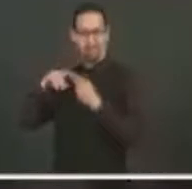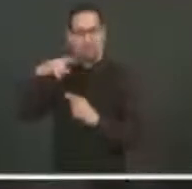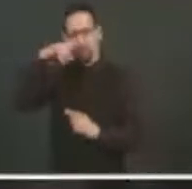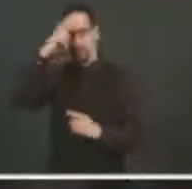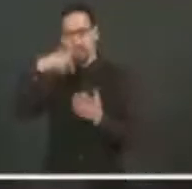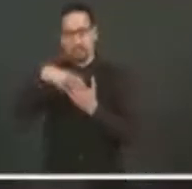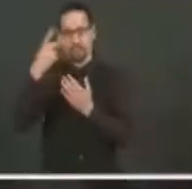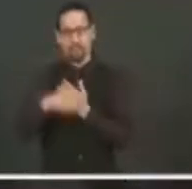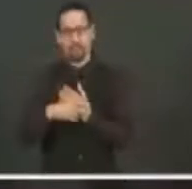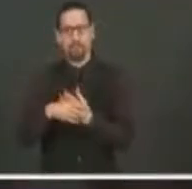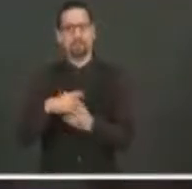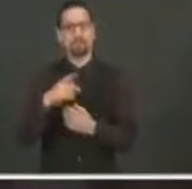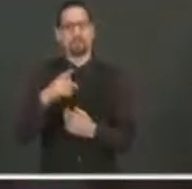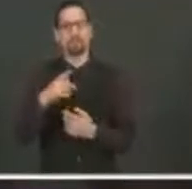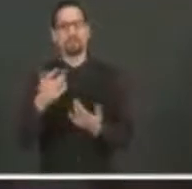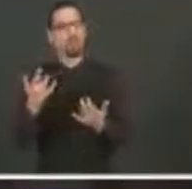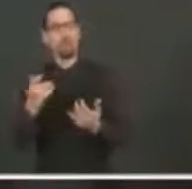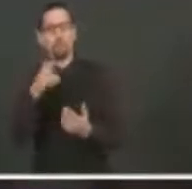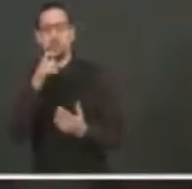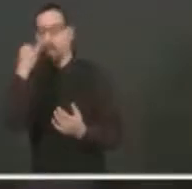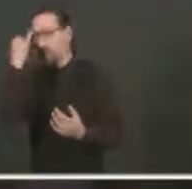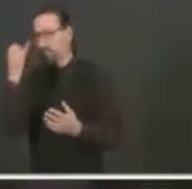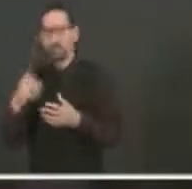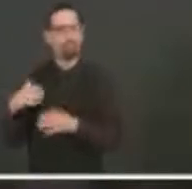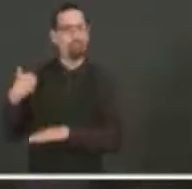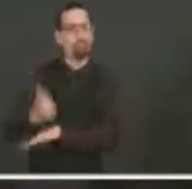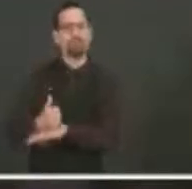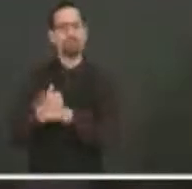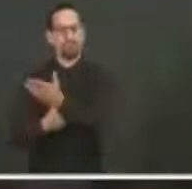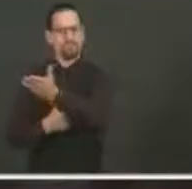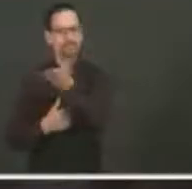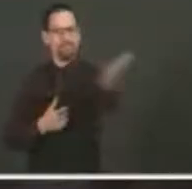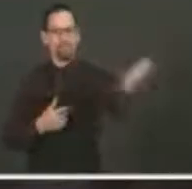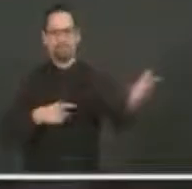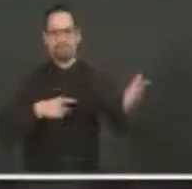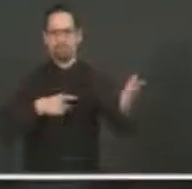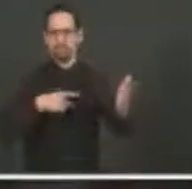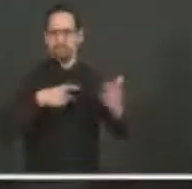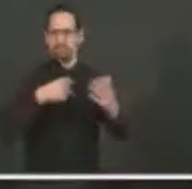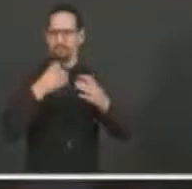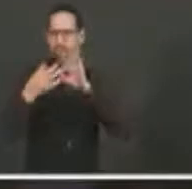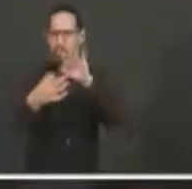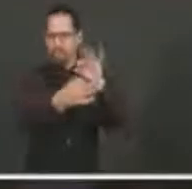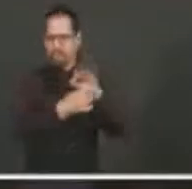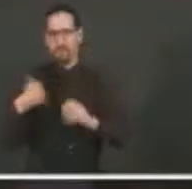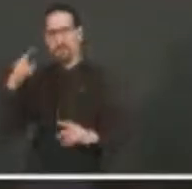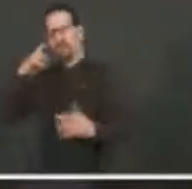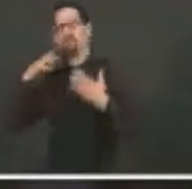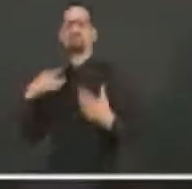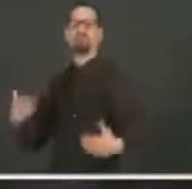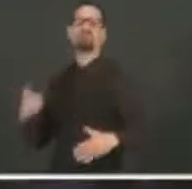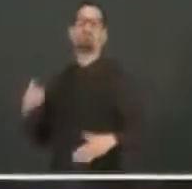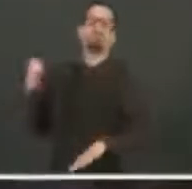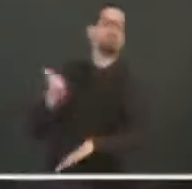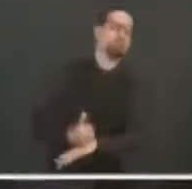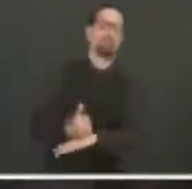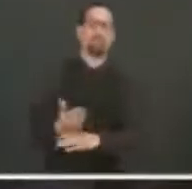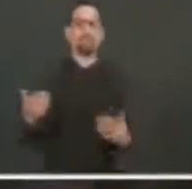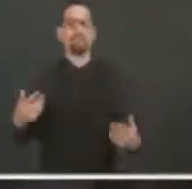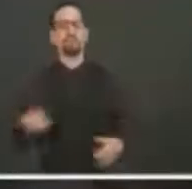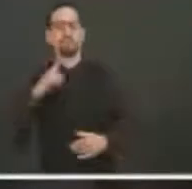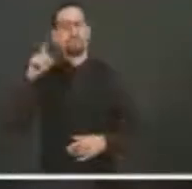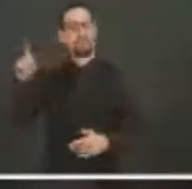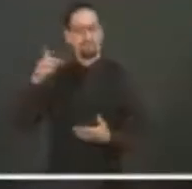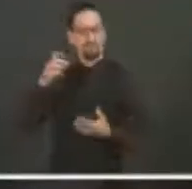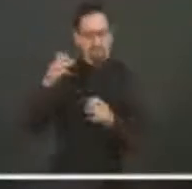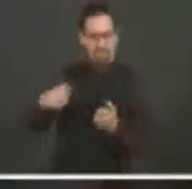And parents, your kids will get college credit. So if you haven't signed on, make sure you do. So we're here to